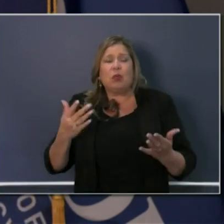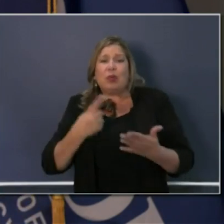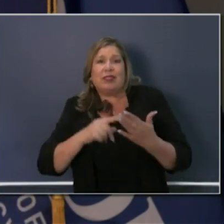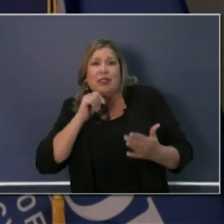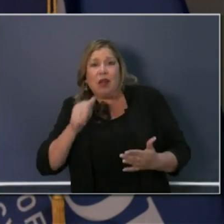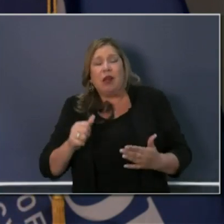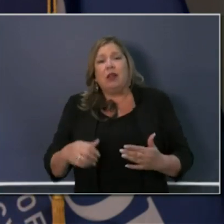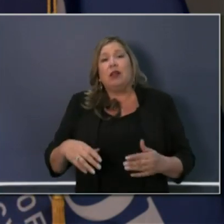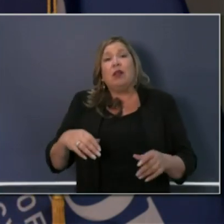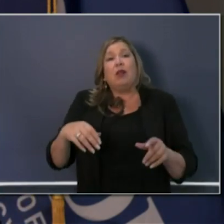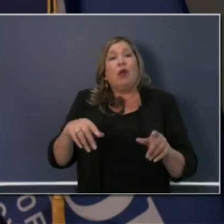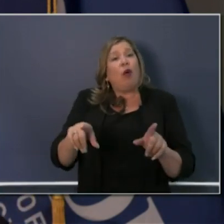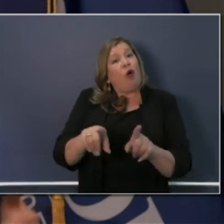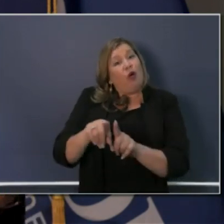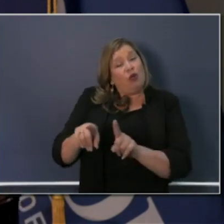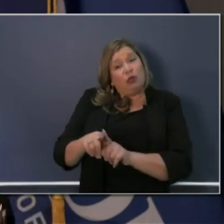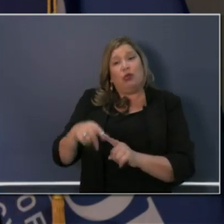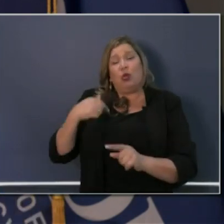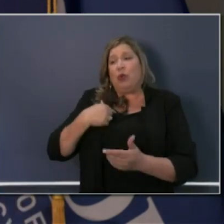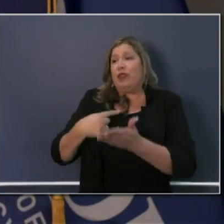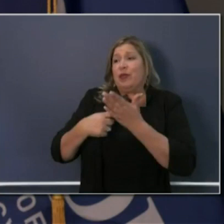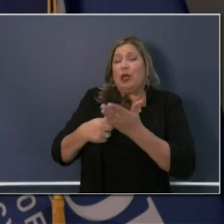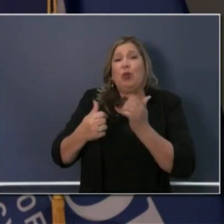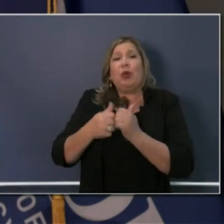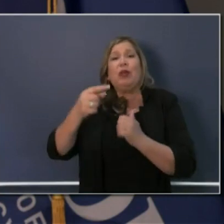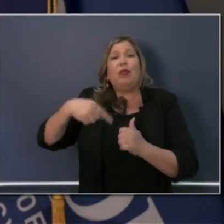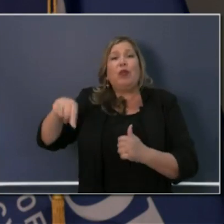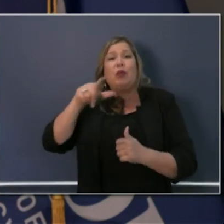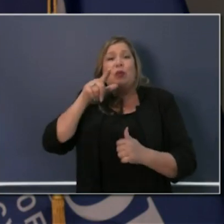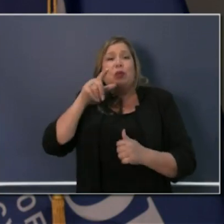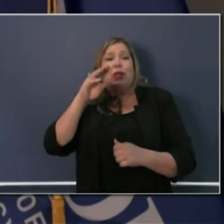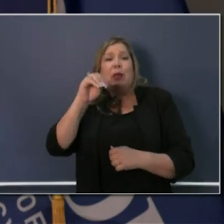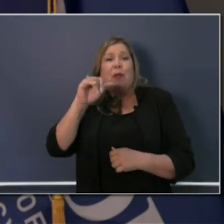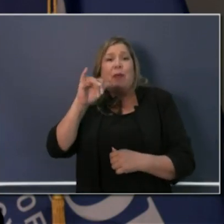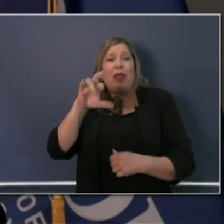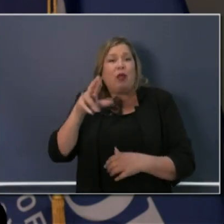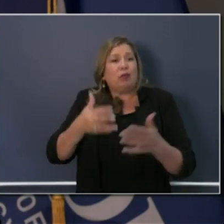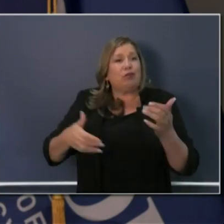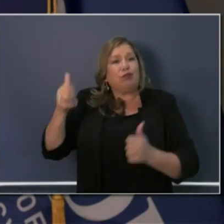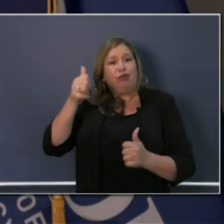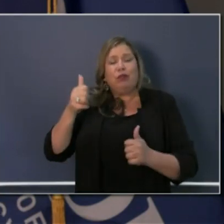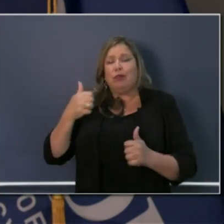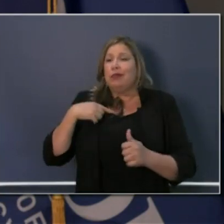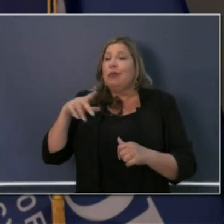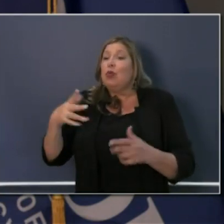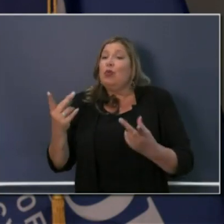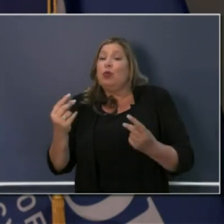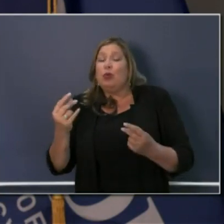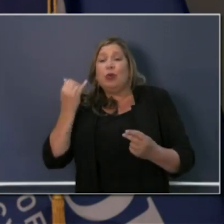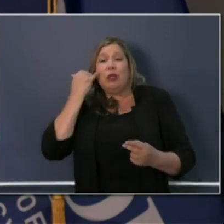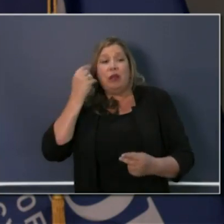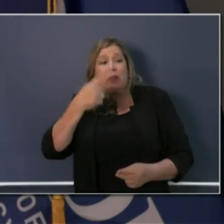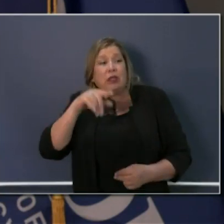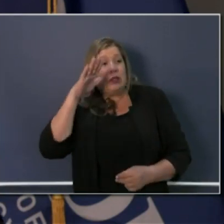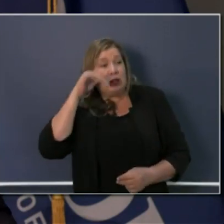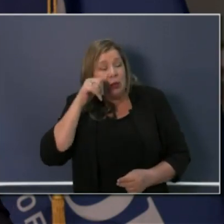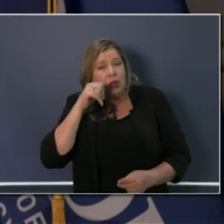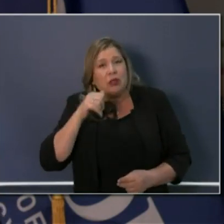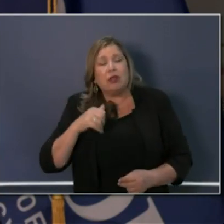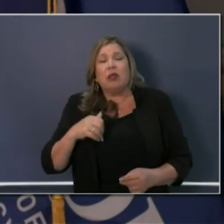And to the extent we feel people remain stubborn over the next few days, we will increase our efforts not only in